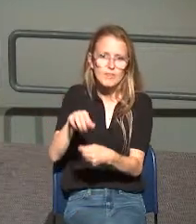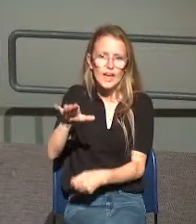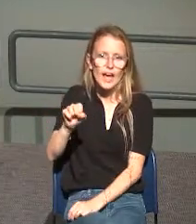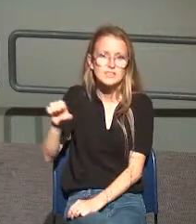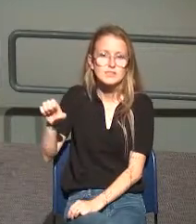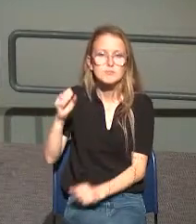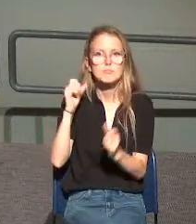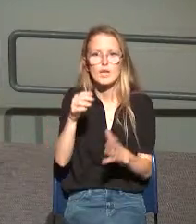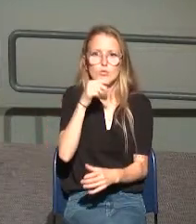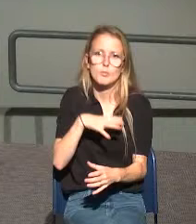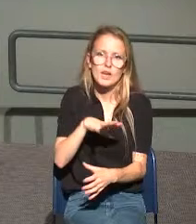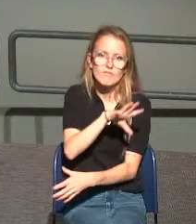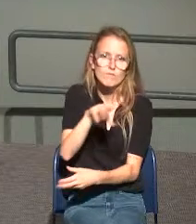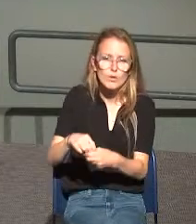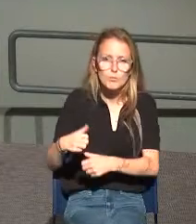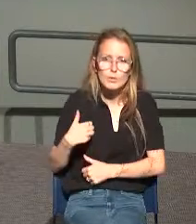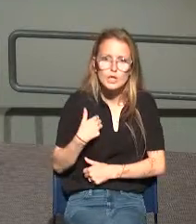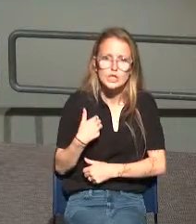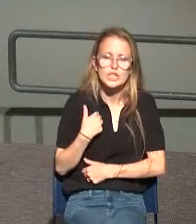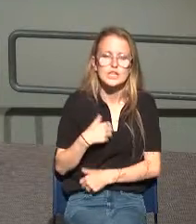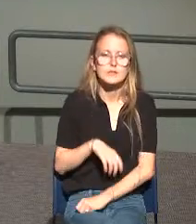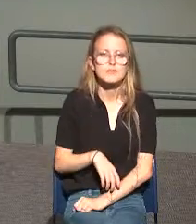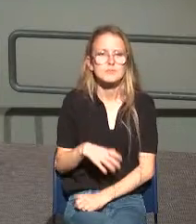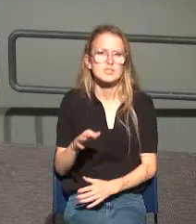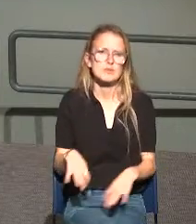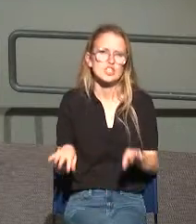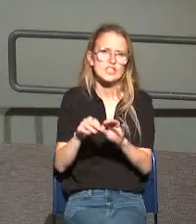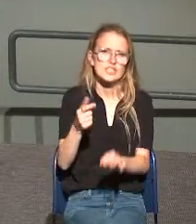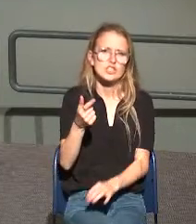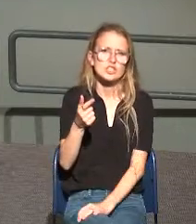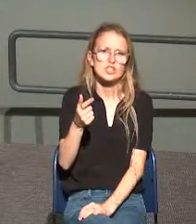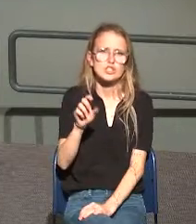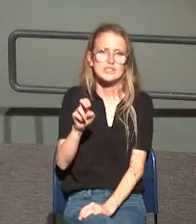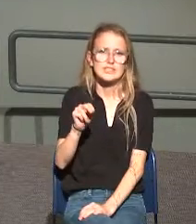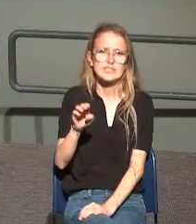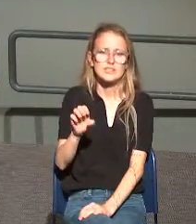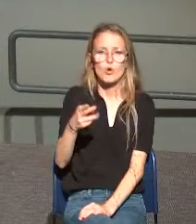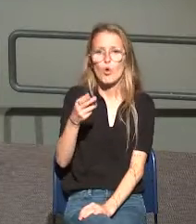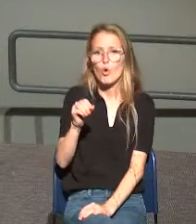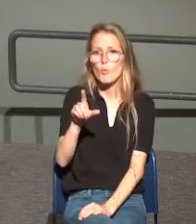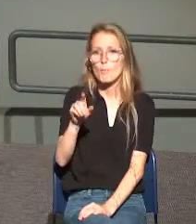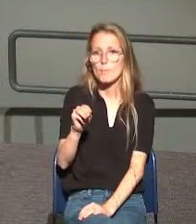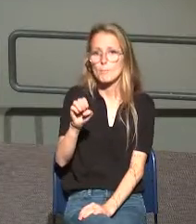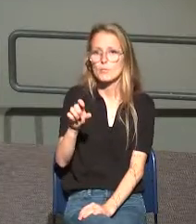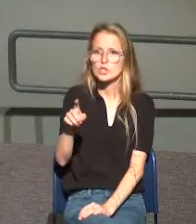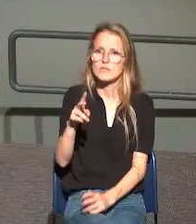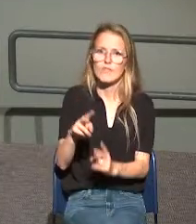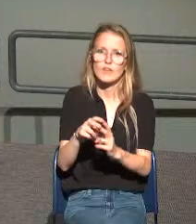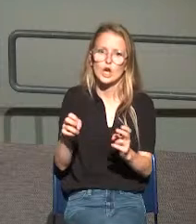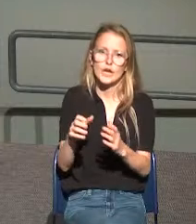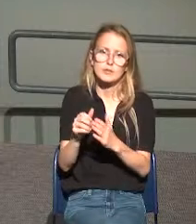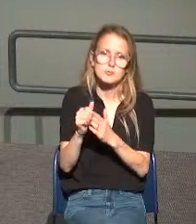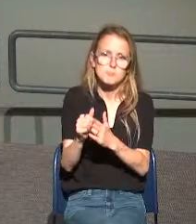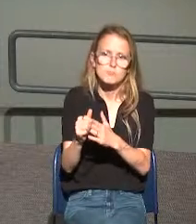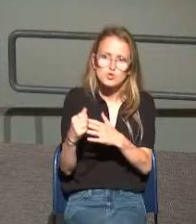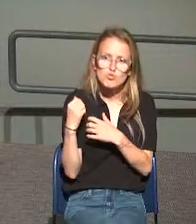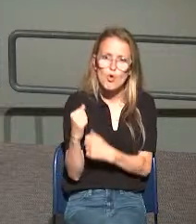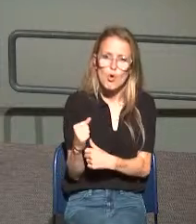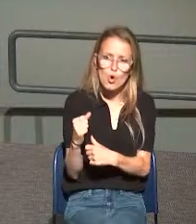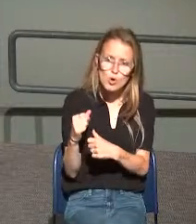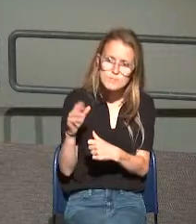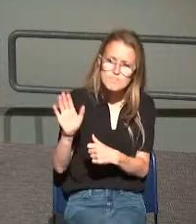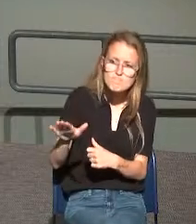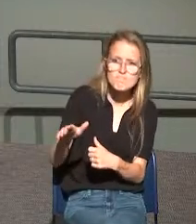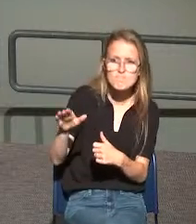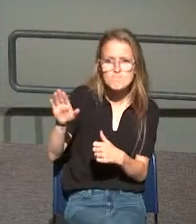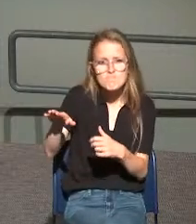military, especially Jean Holm, general in the Air Force, and she was very instrumental, very vocal about trying to open more doors